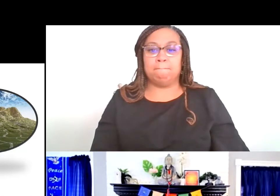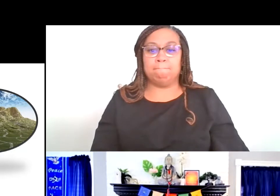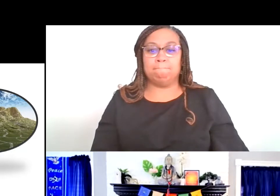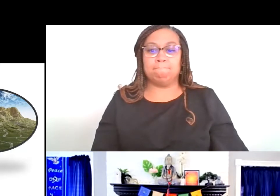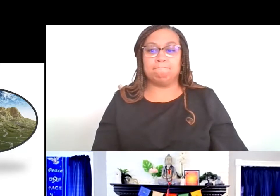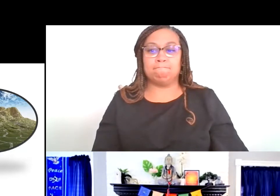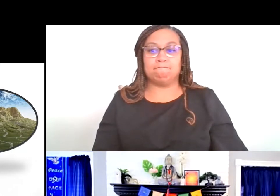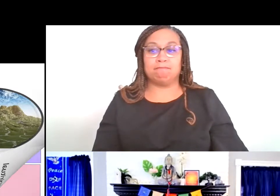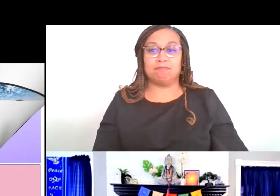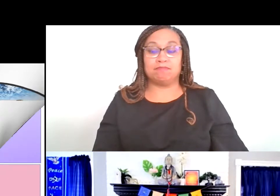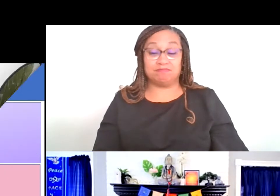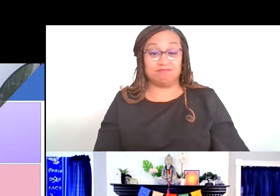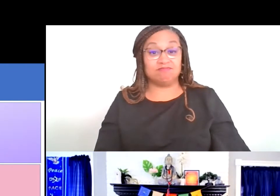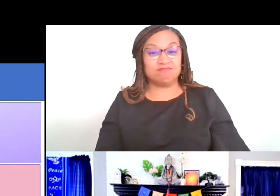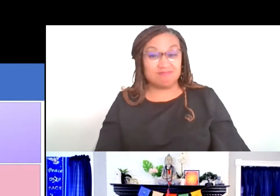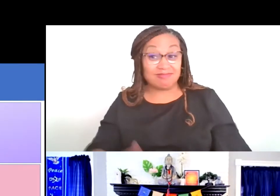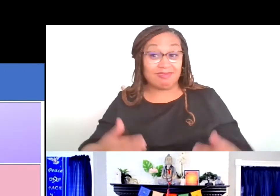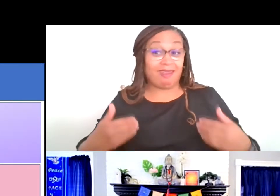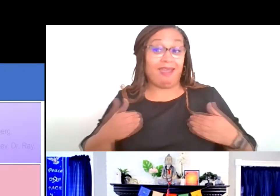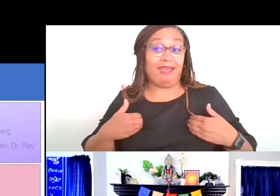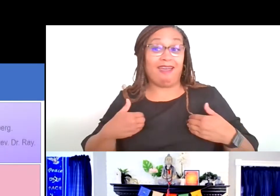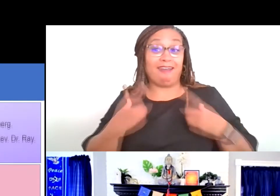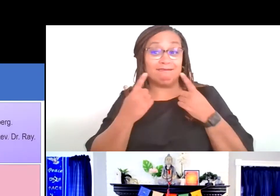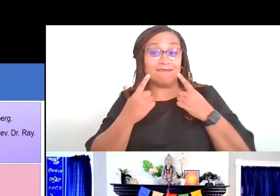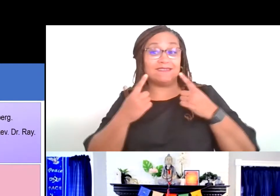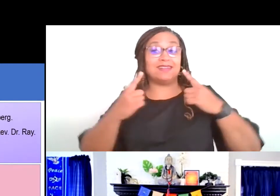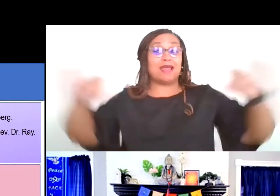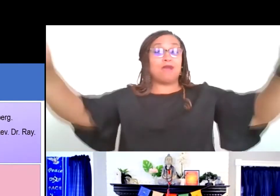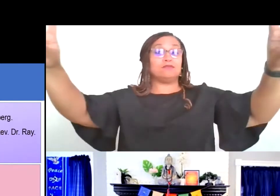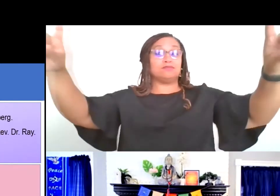I have some announcements for you.